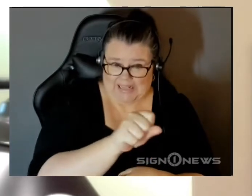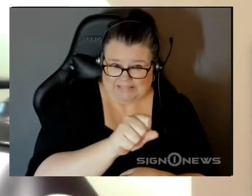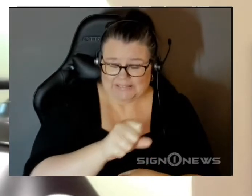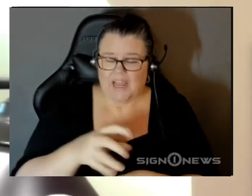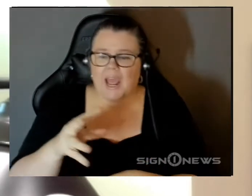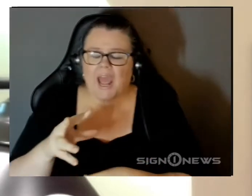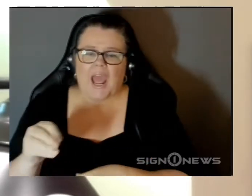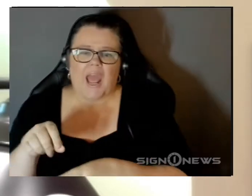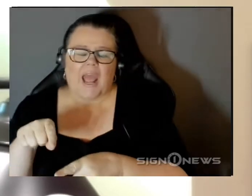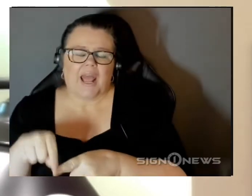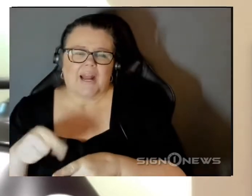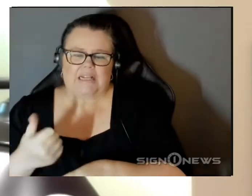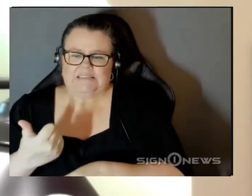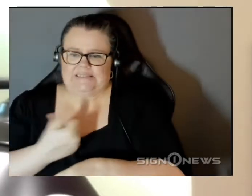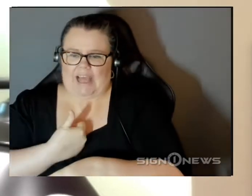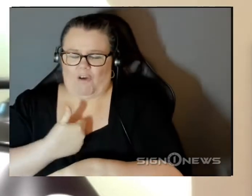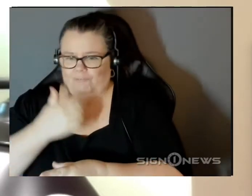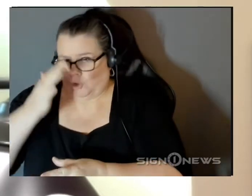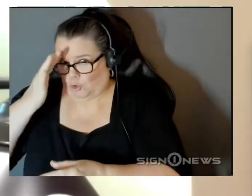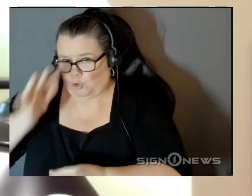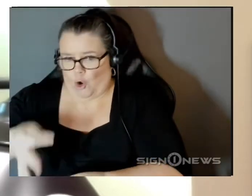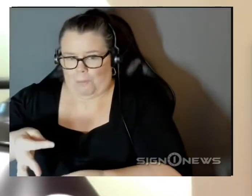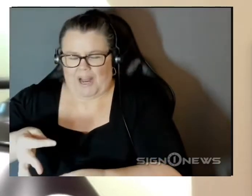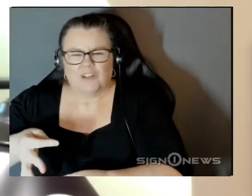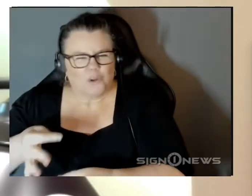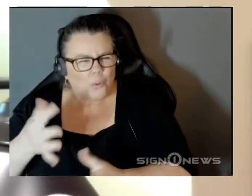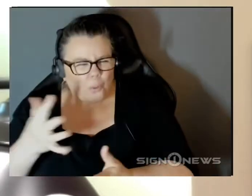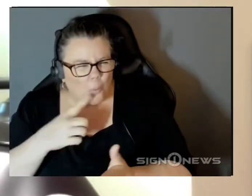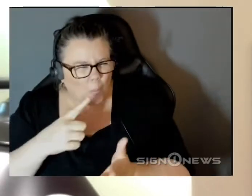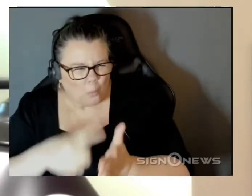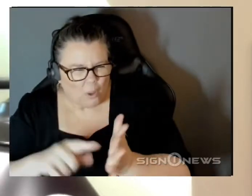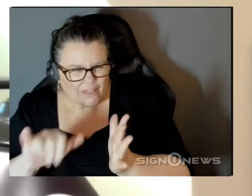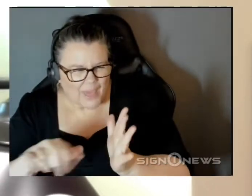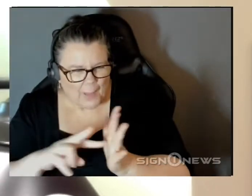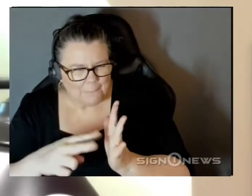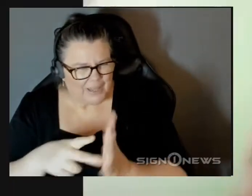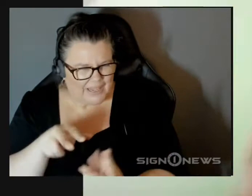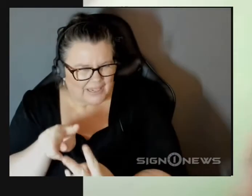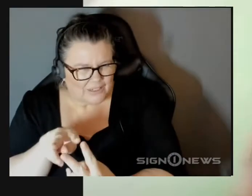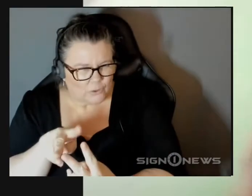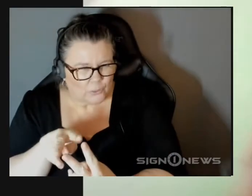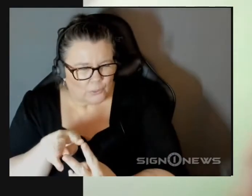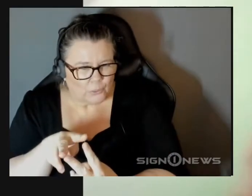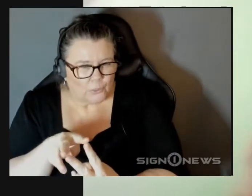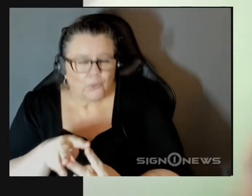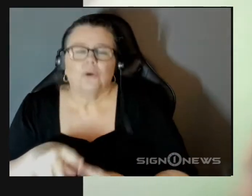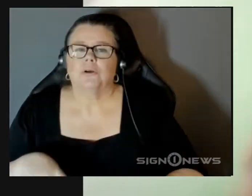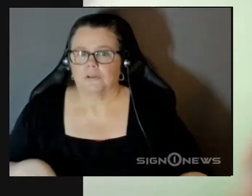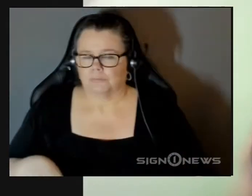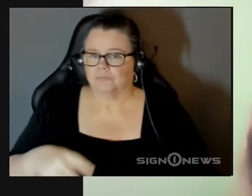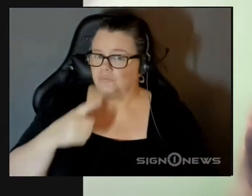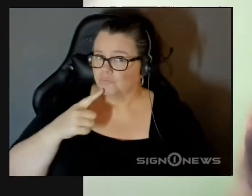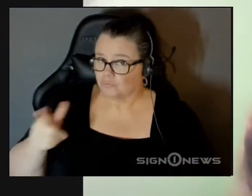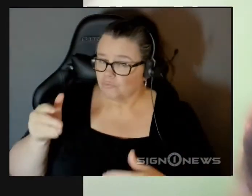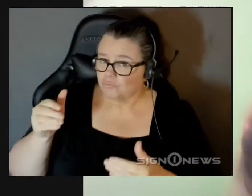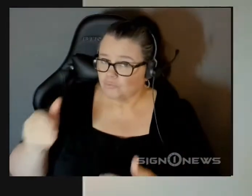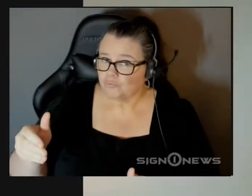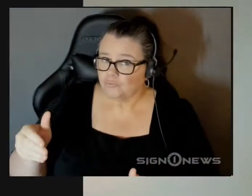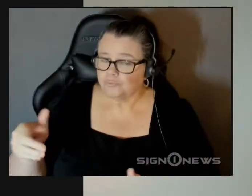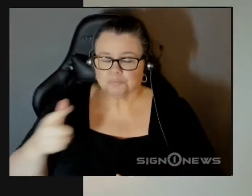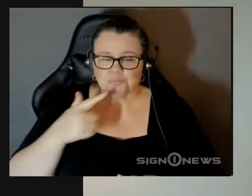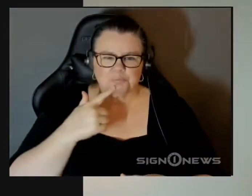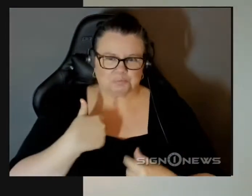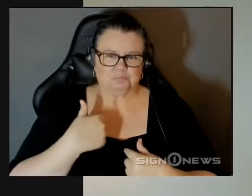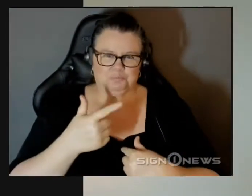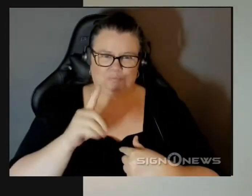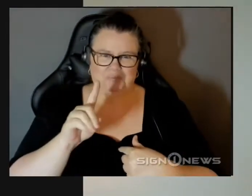those mean? And are there differences? Well, go ahead, Dana. Yeah, I think I can take a stab at that.